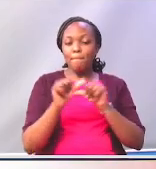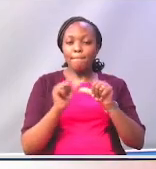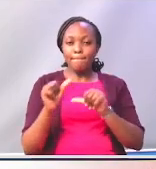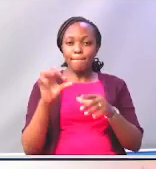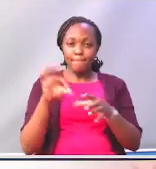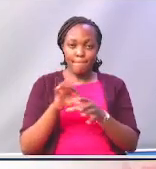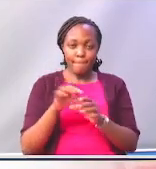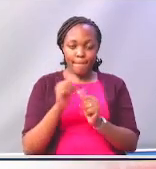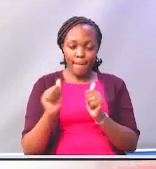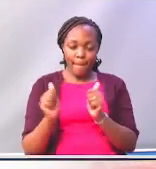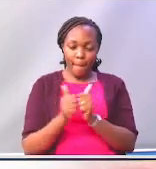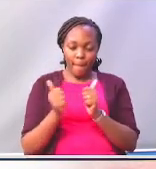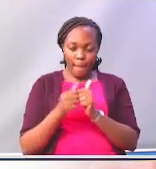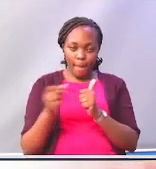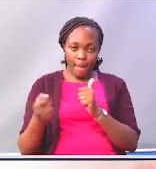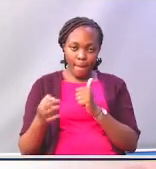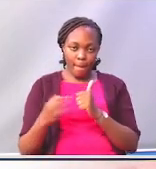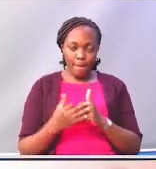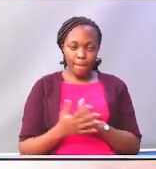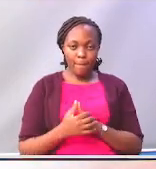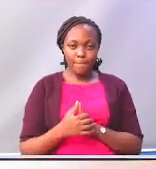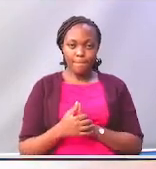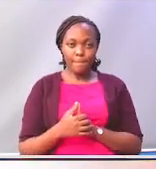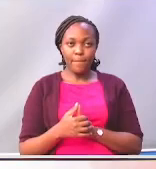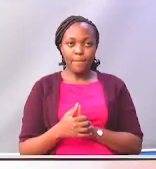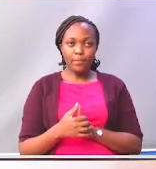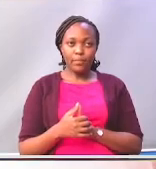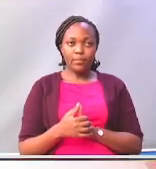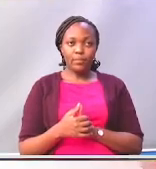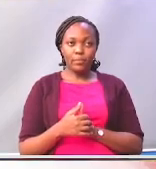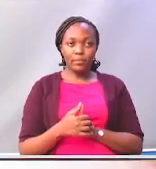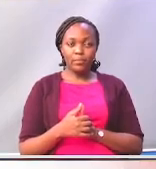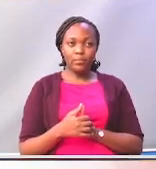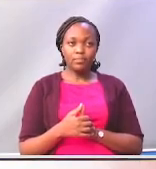Our reporter Boniface Baraza with the details.